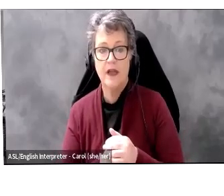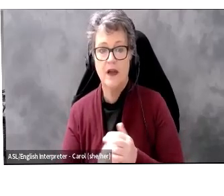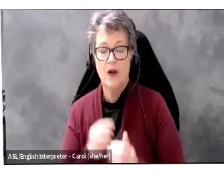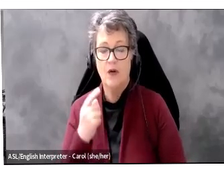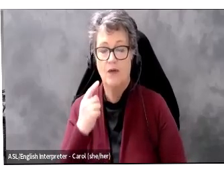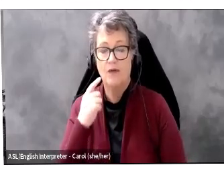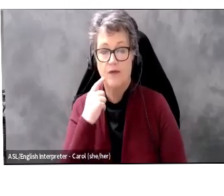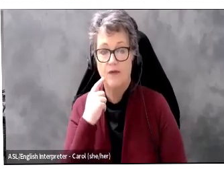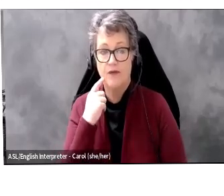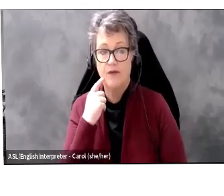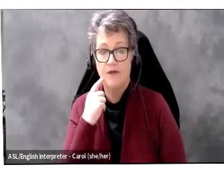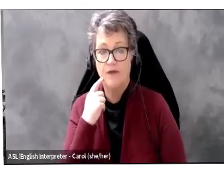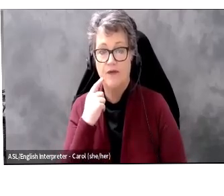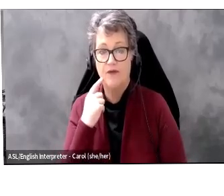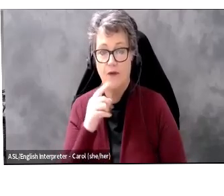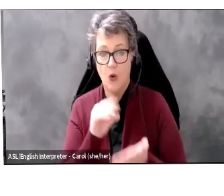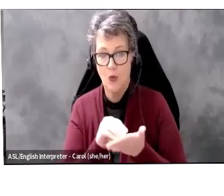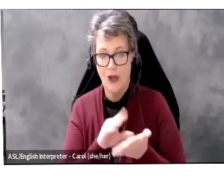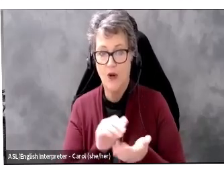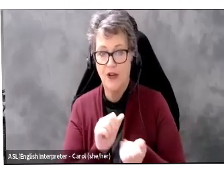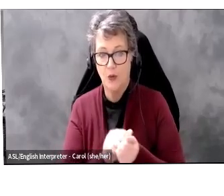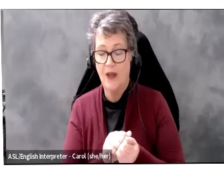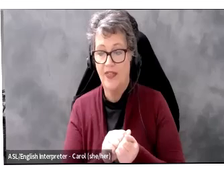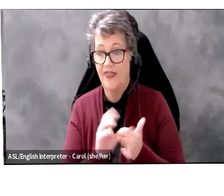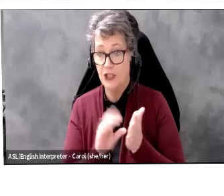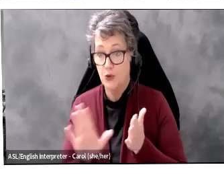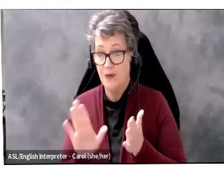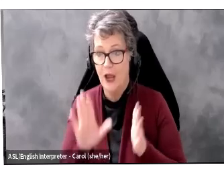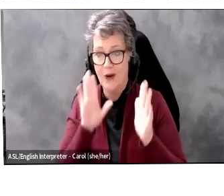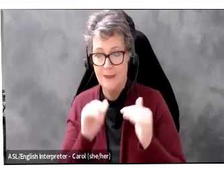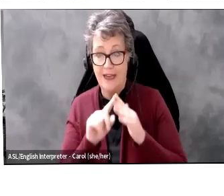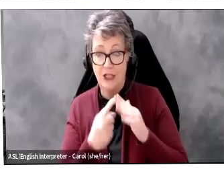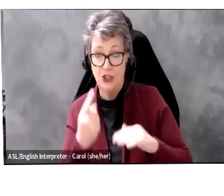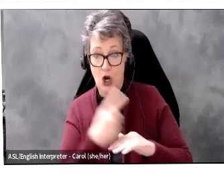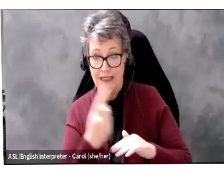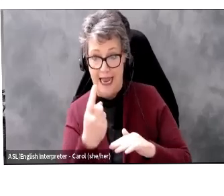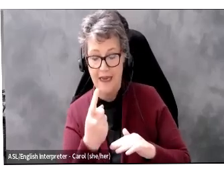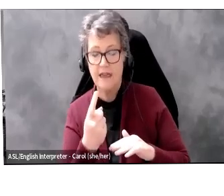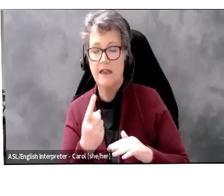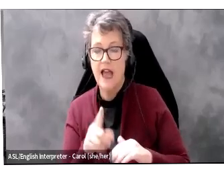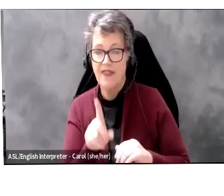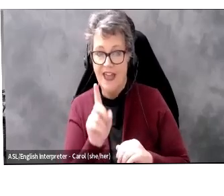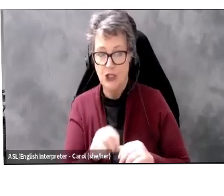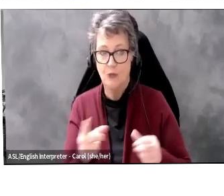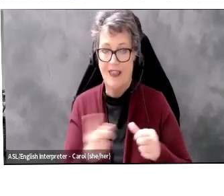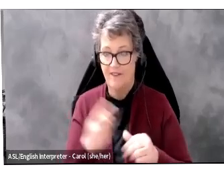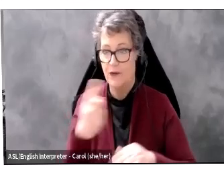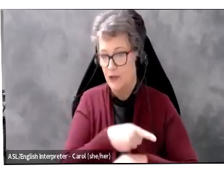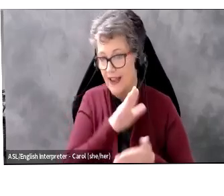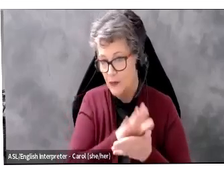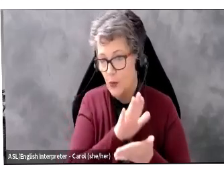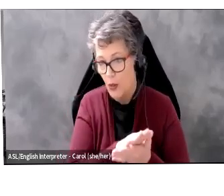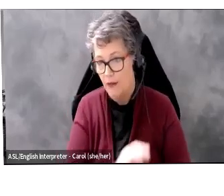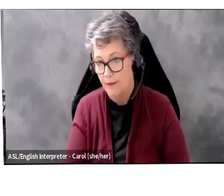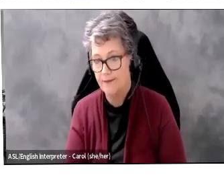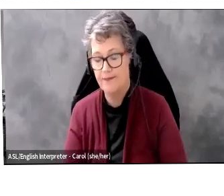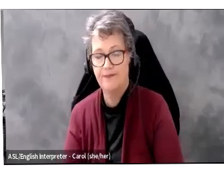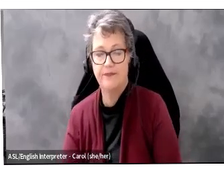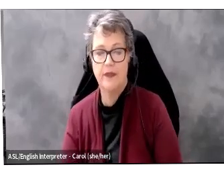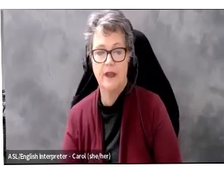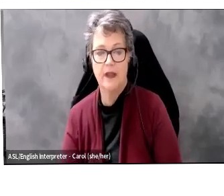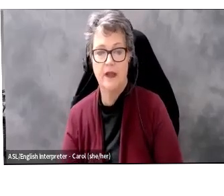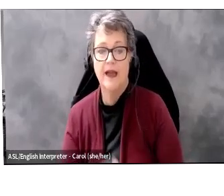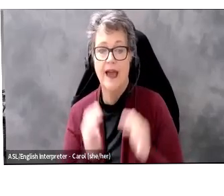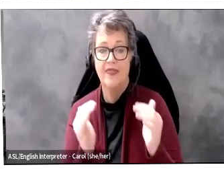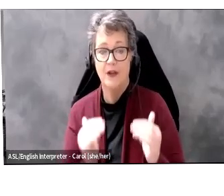for recorded with the student's expected start date. That start date should be the first day of school.